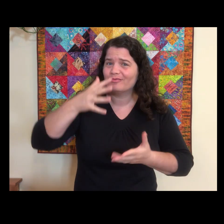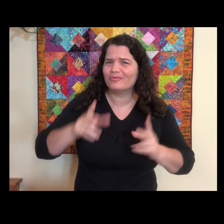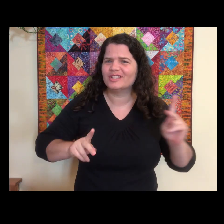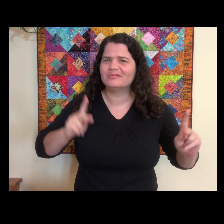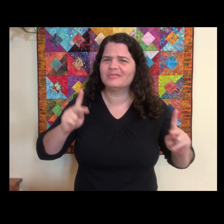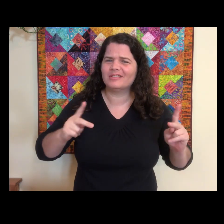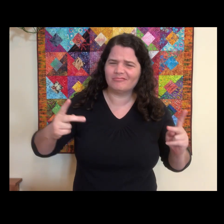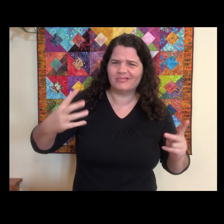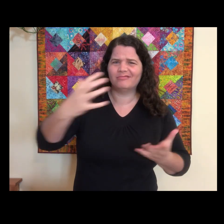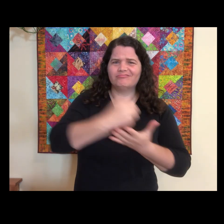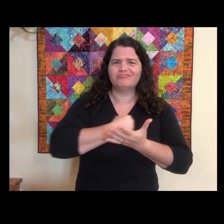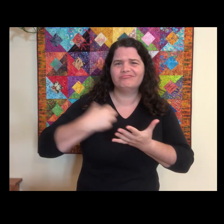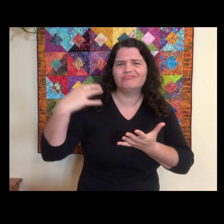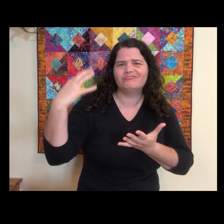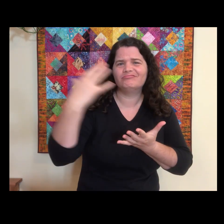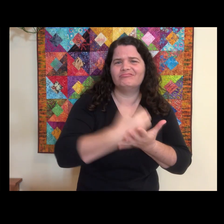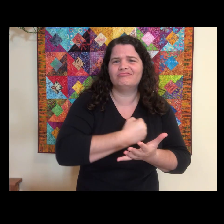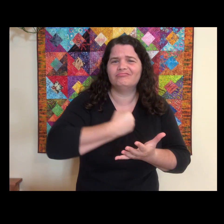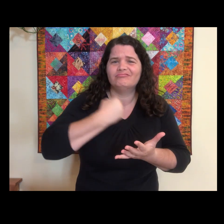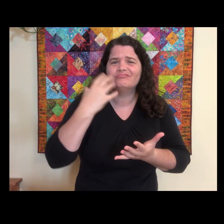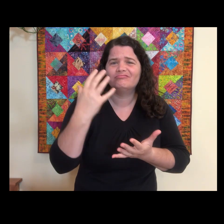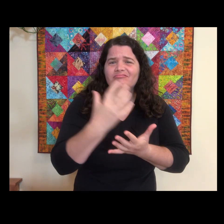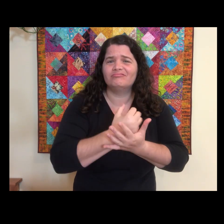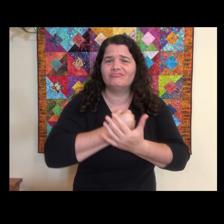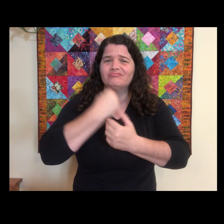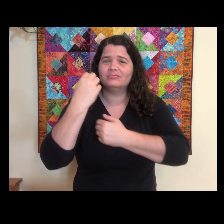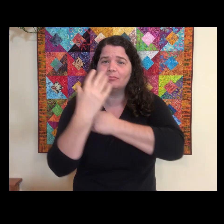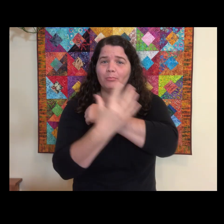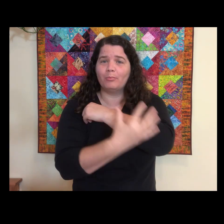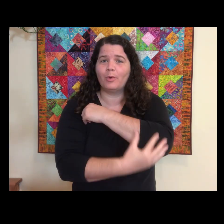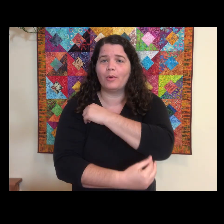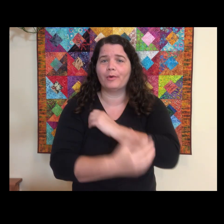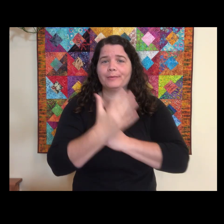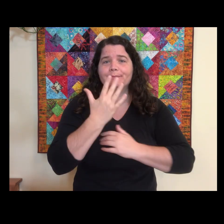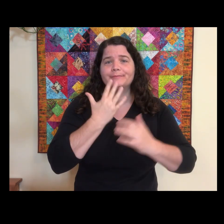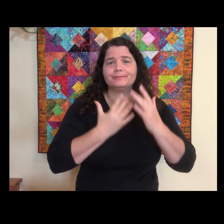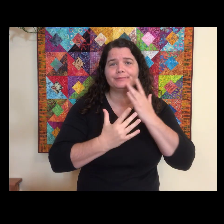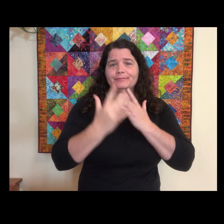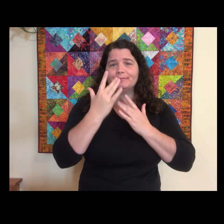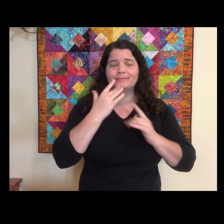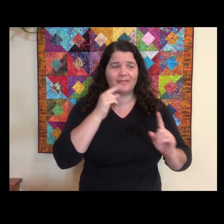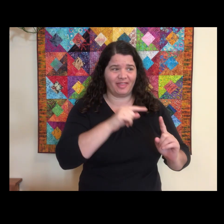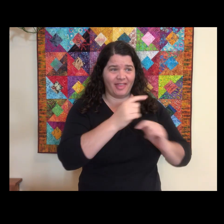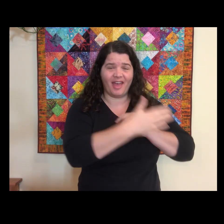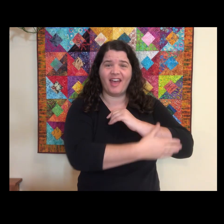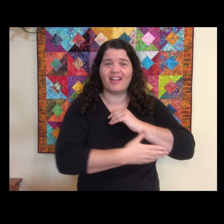the best they are able, and the poor are left with crumbs from the